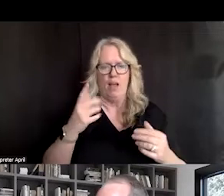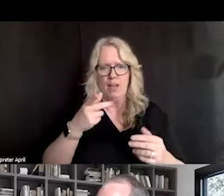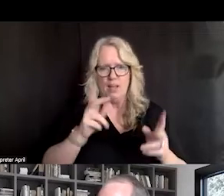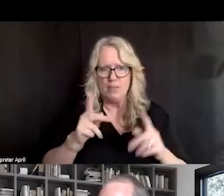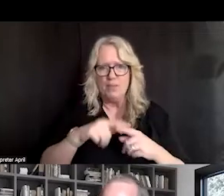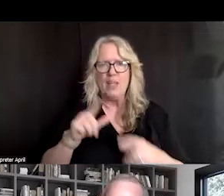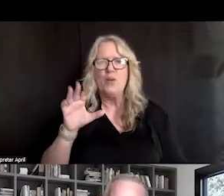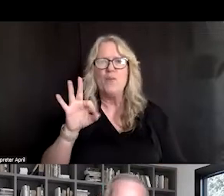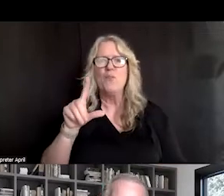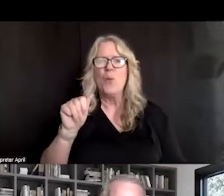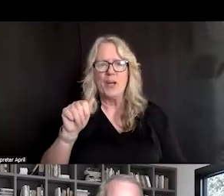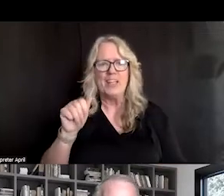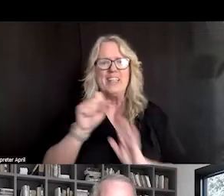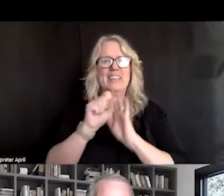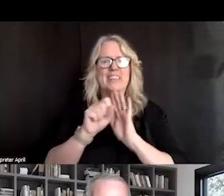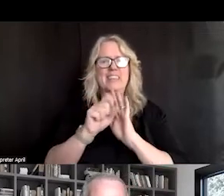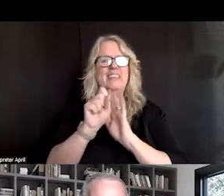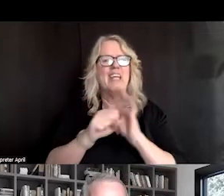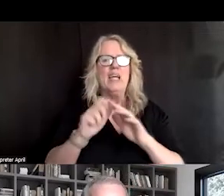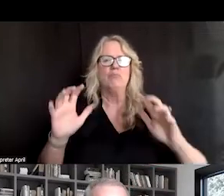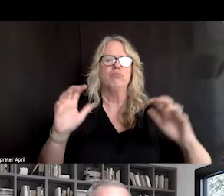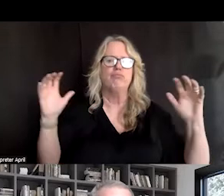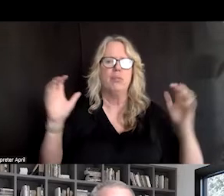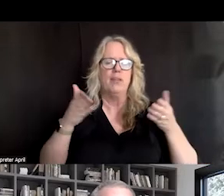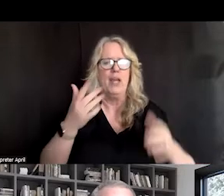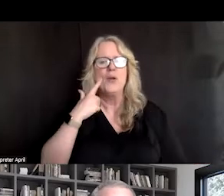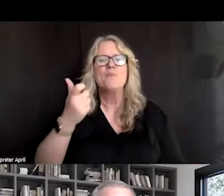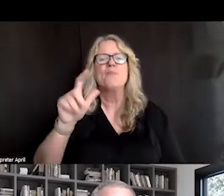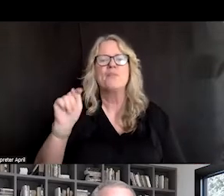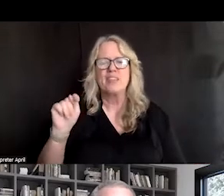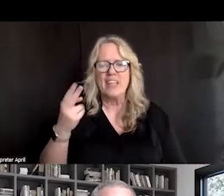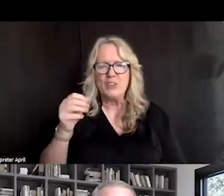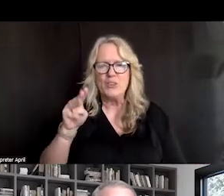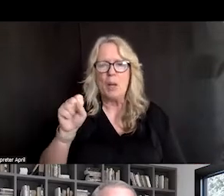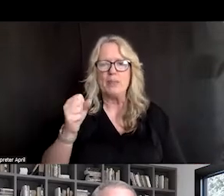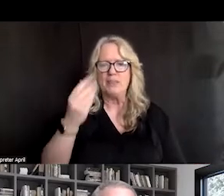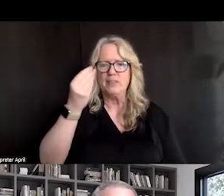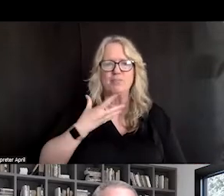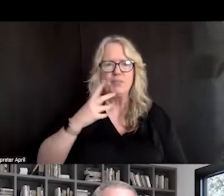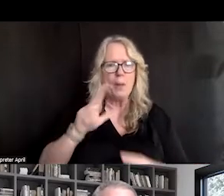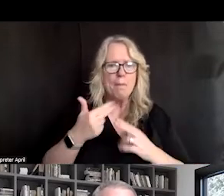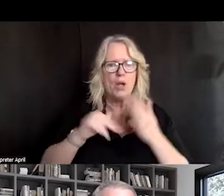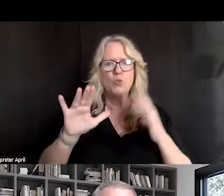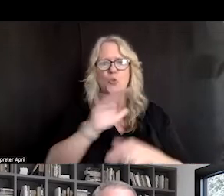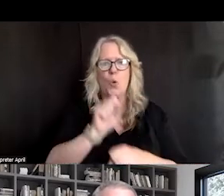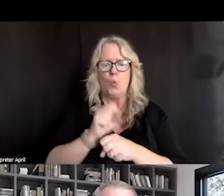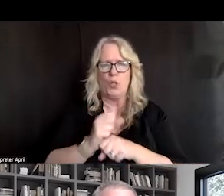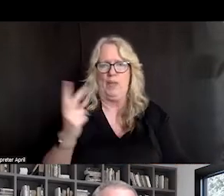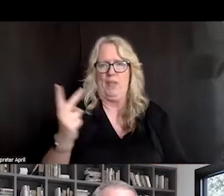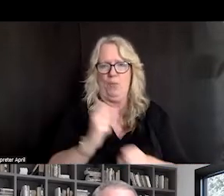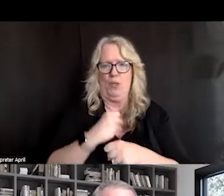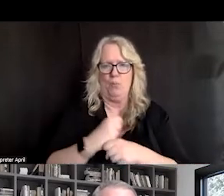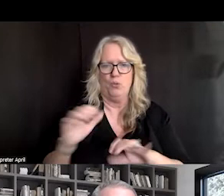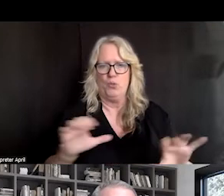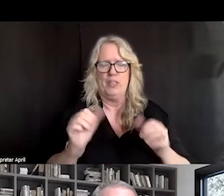State Stadium there because of COVID. But Thomas, give us a couple of thoughts on the work that you and I are producing together